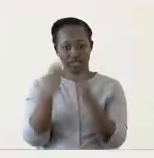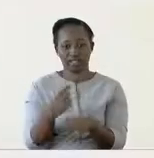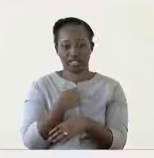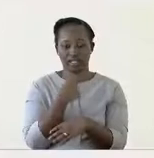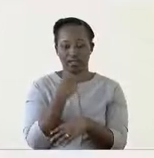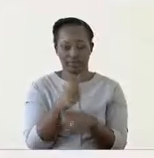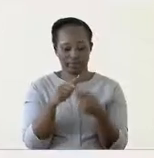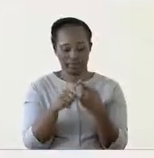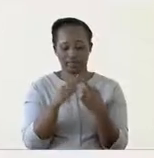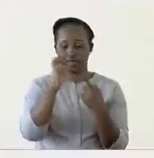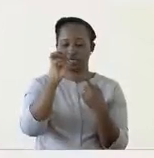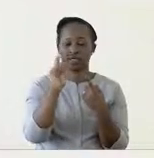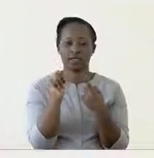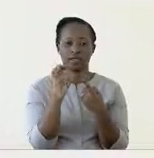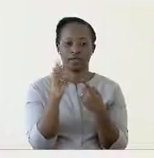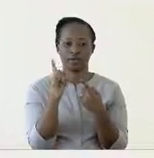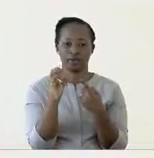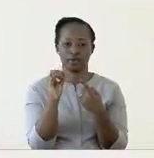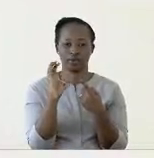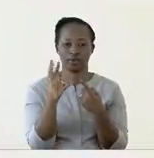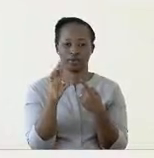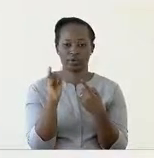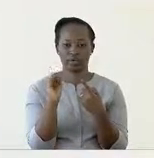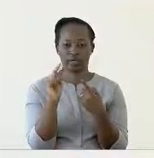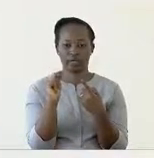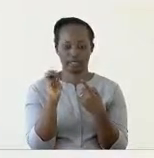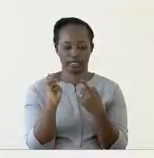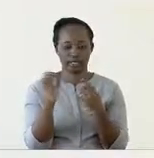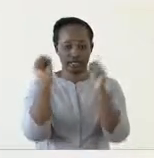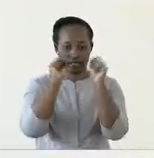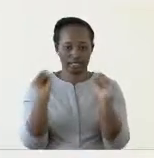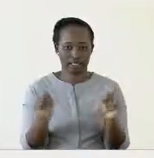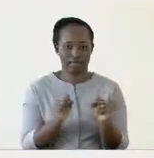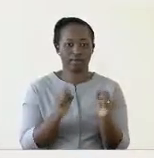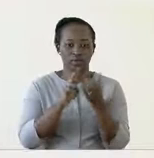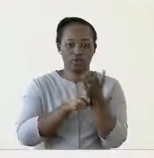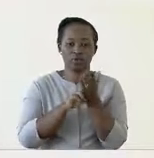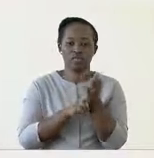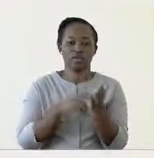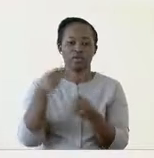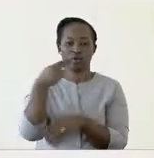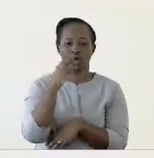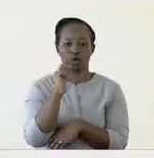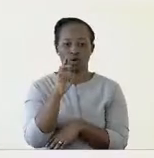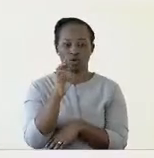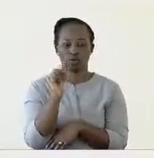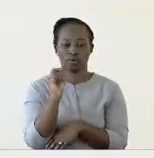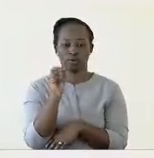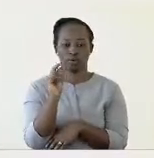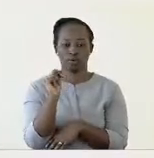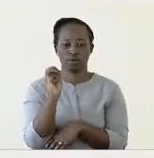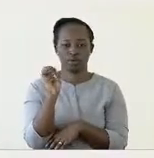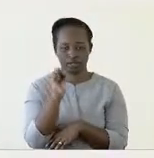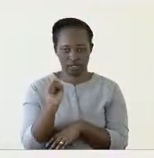is the endocrine system, and as well as the endocrine system uses hormones. I said hormones are chemical